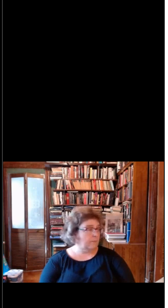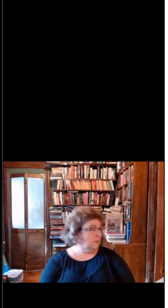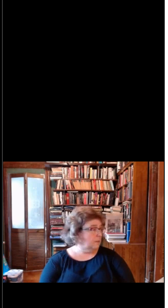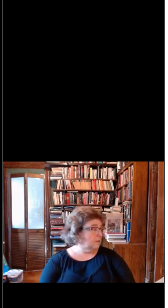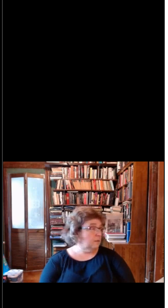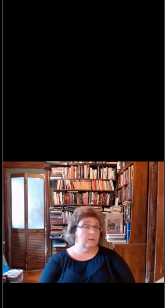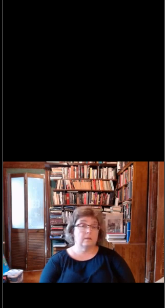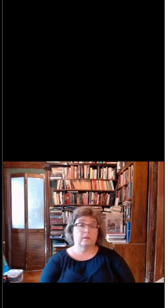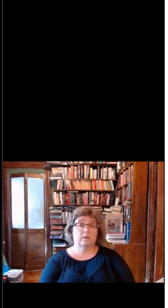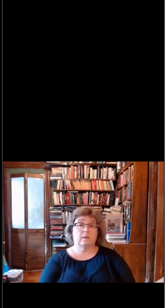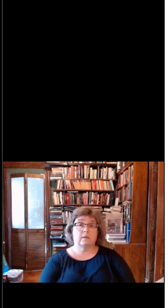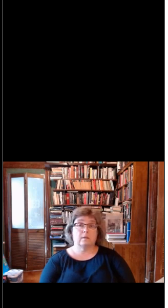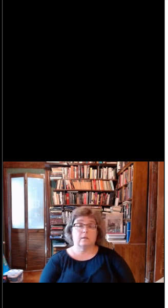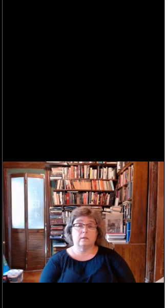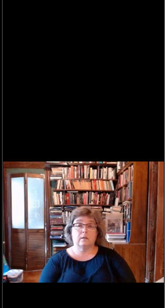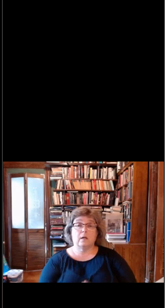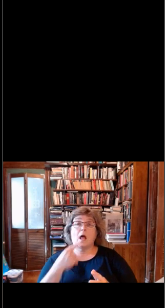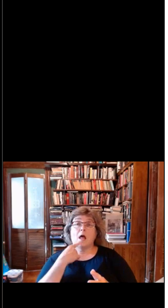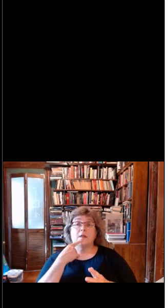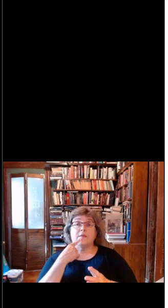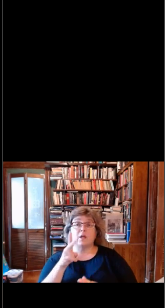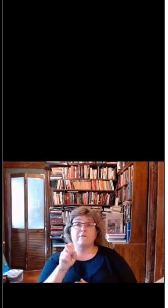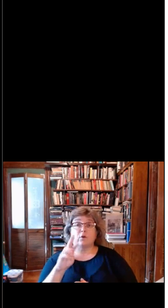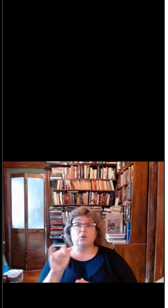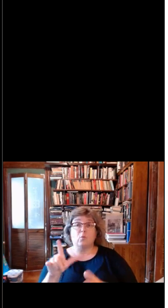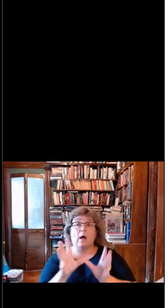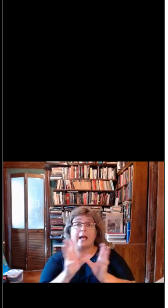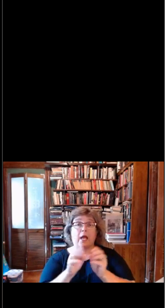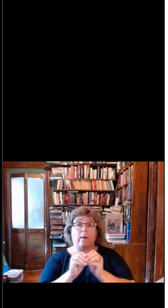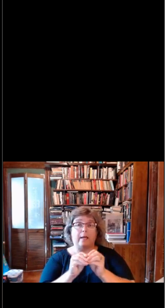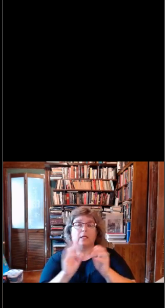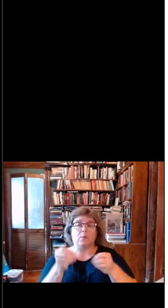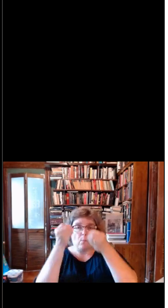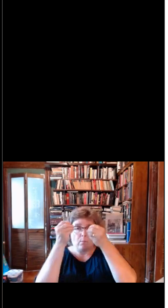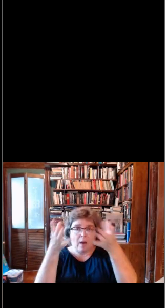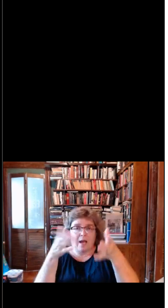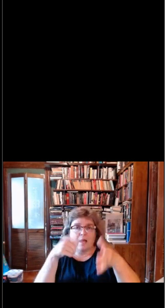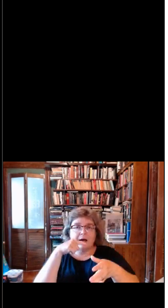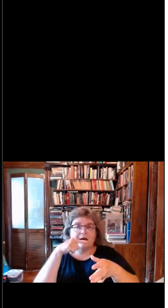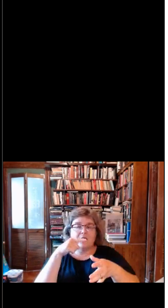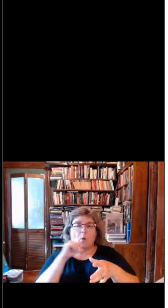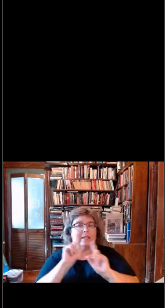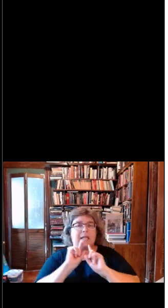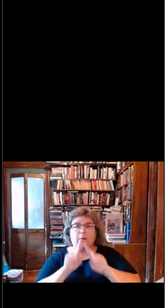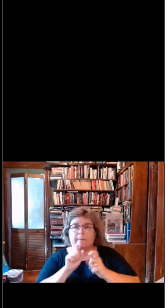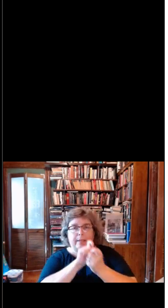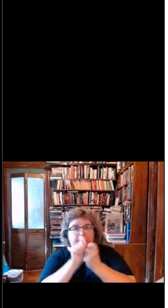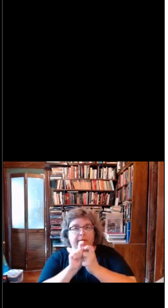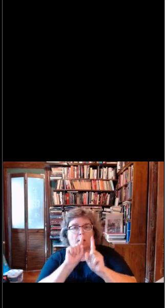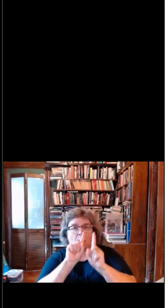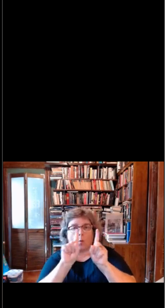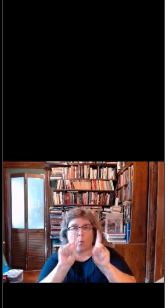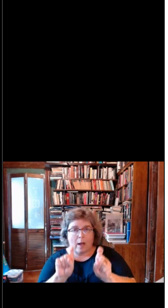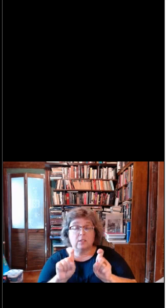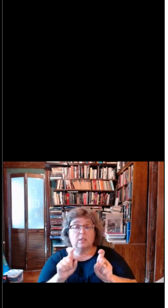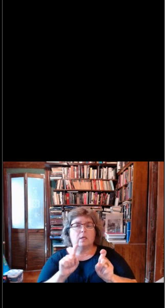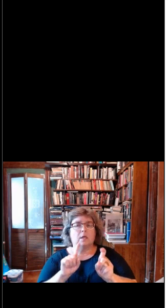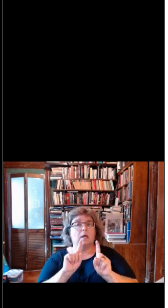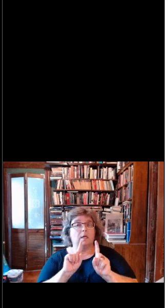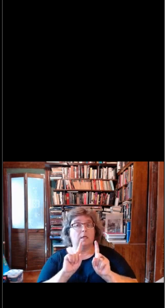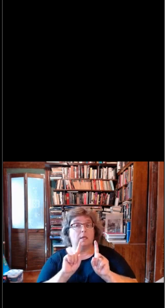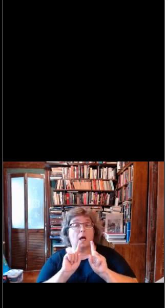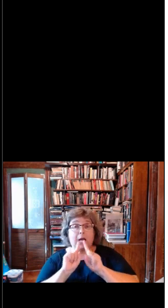And a reminder, this virtual hearing is for the public to provide input. We will not respond to specific questions. All comments will become part of